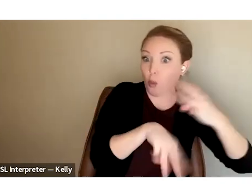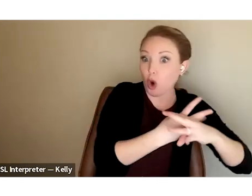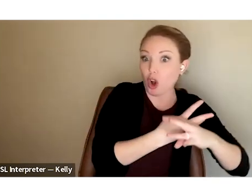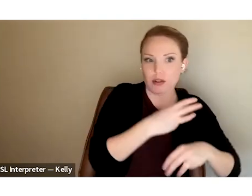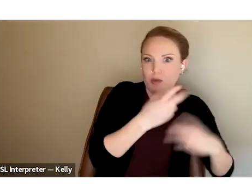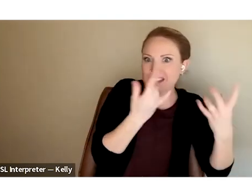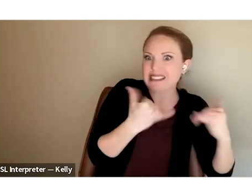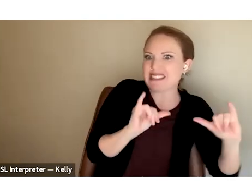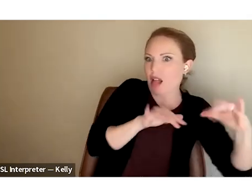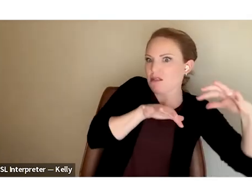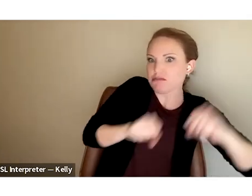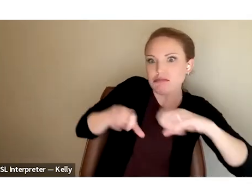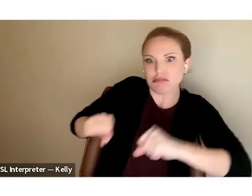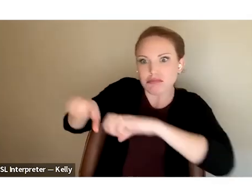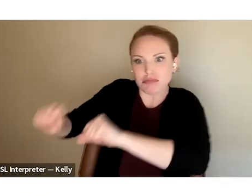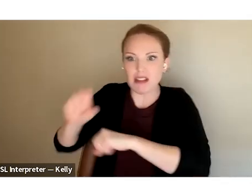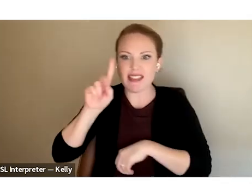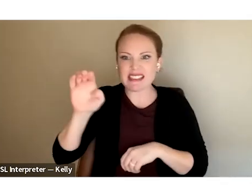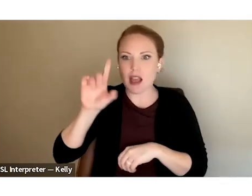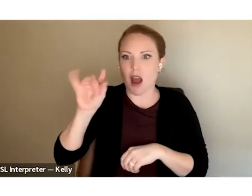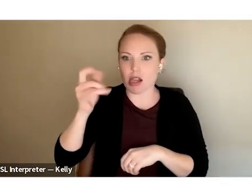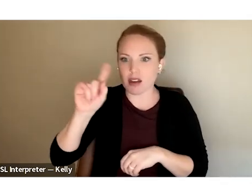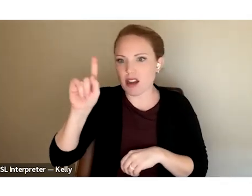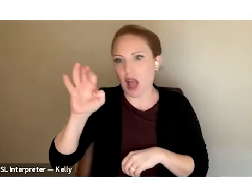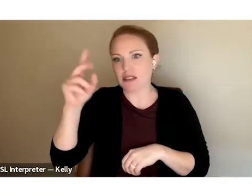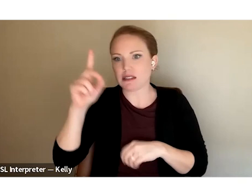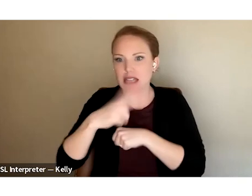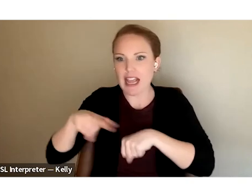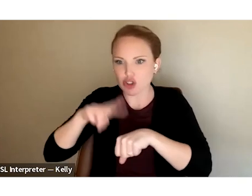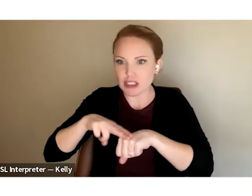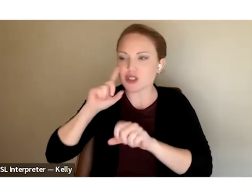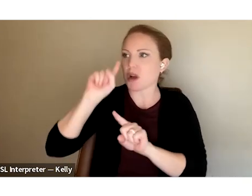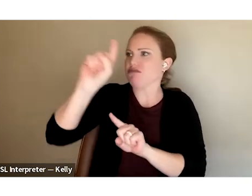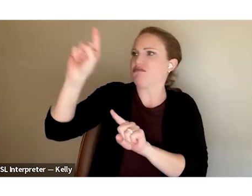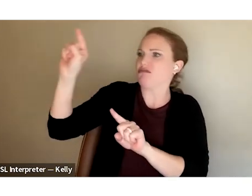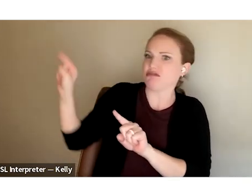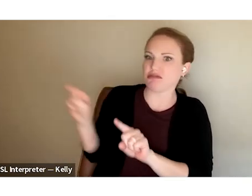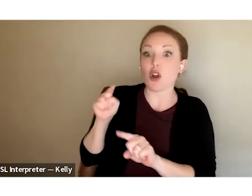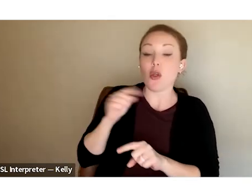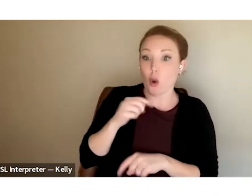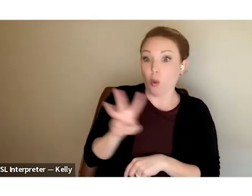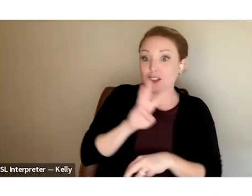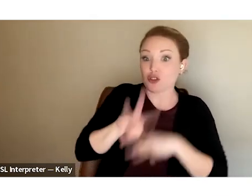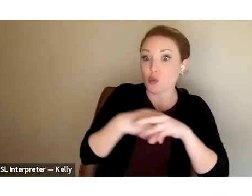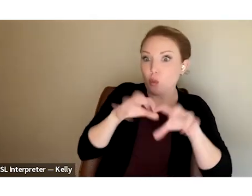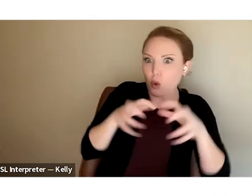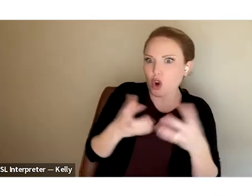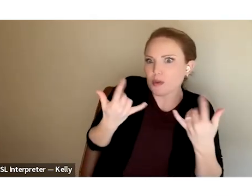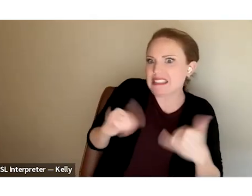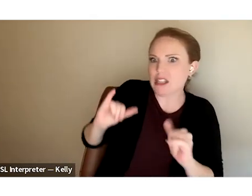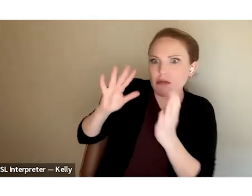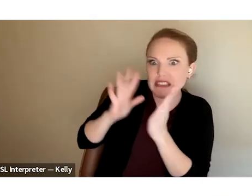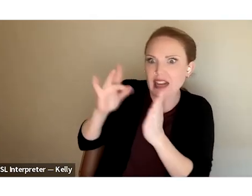the decolonized nations were what have been called the periphery. And so what a lot of these